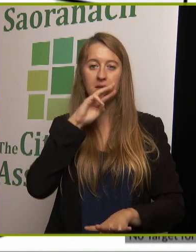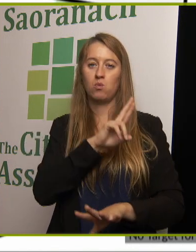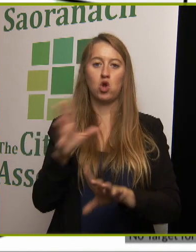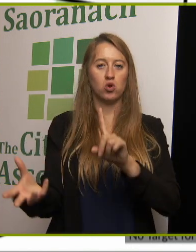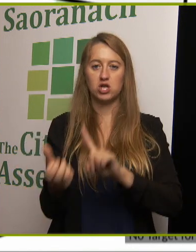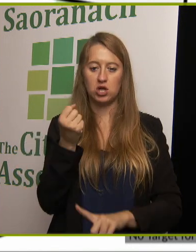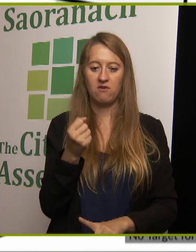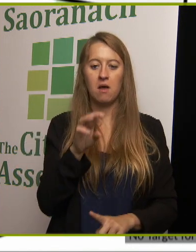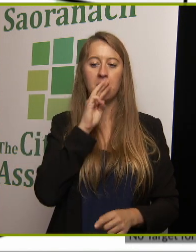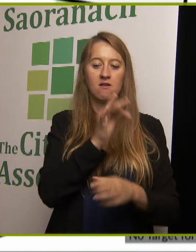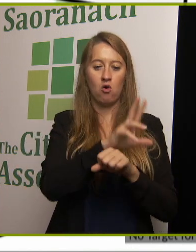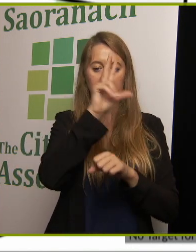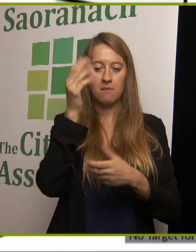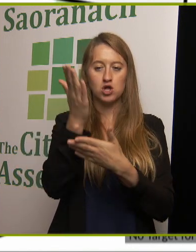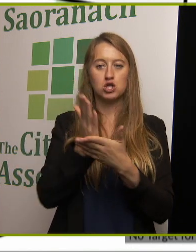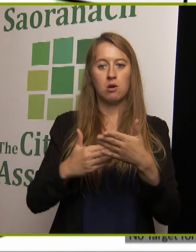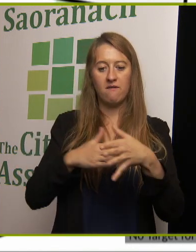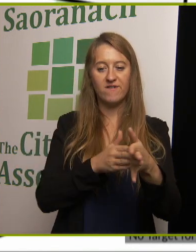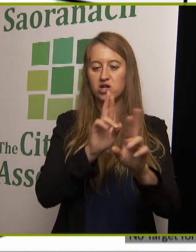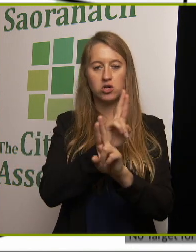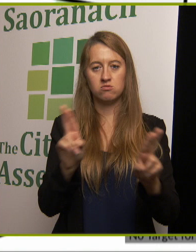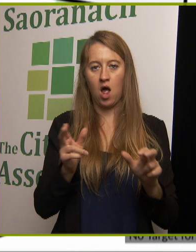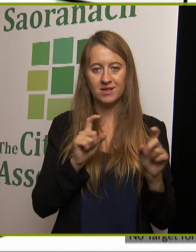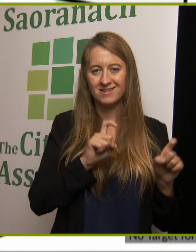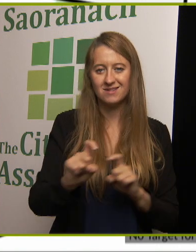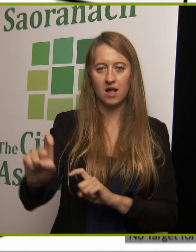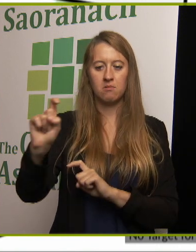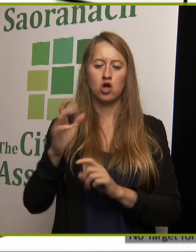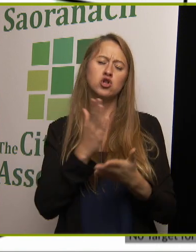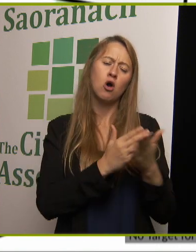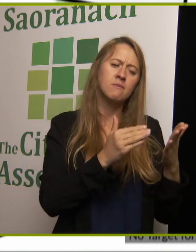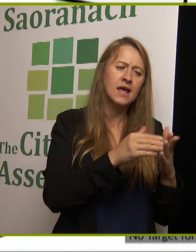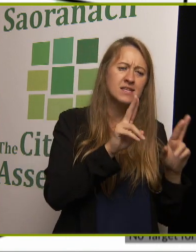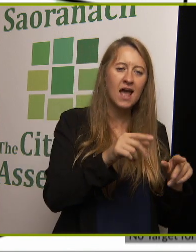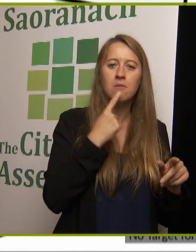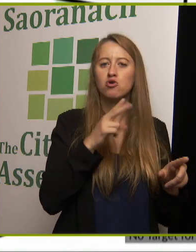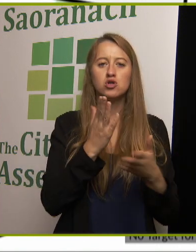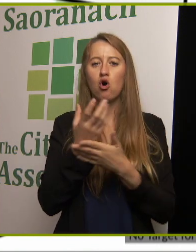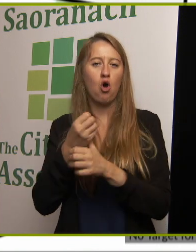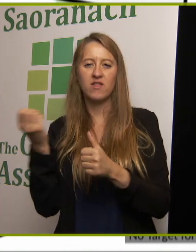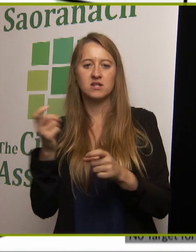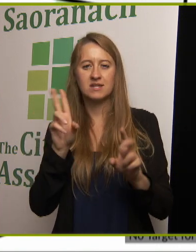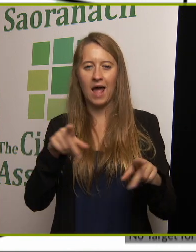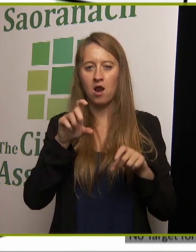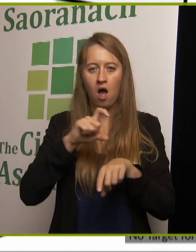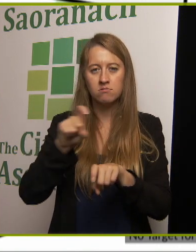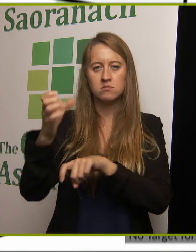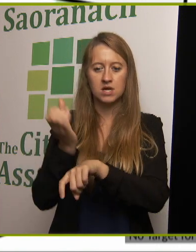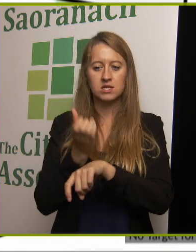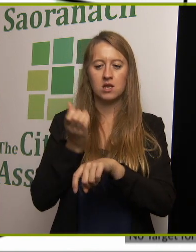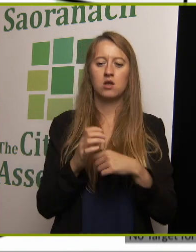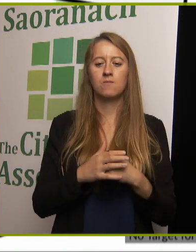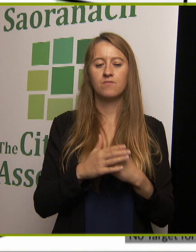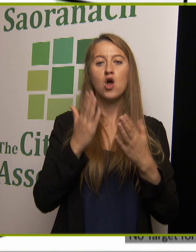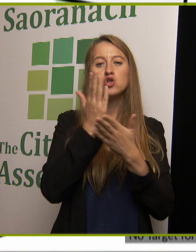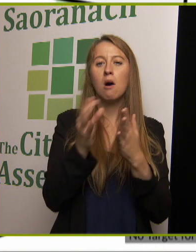some fish are in a sustainable state. Some commercial fish, some aren't. There are some things we can't measure. We just don't have the scientific standards